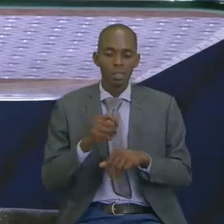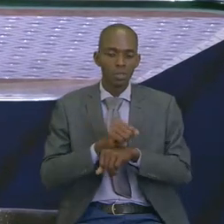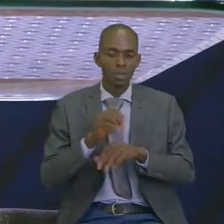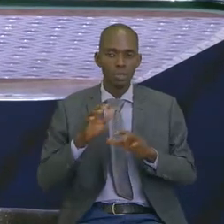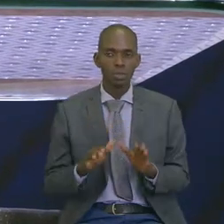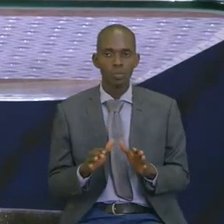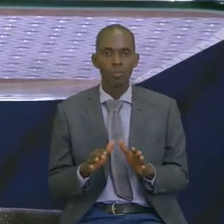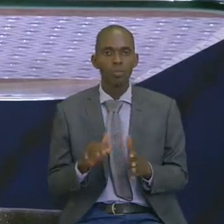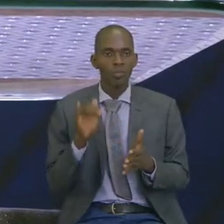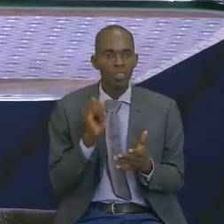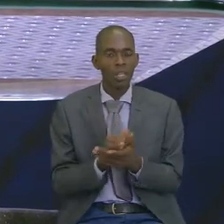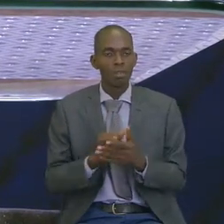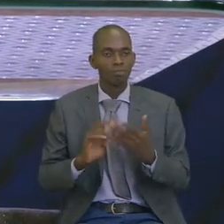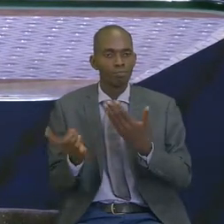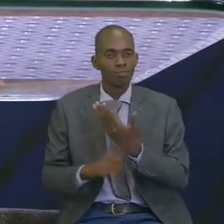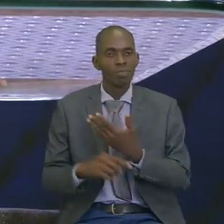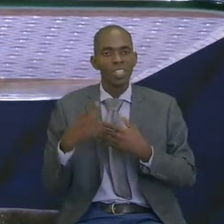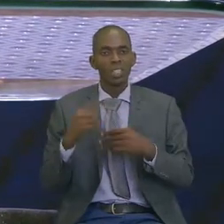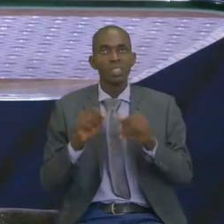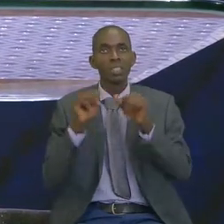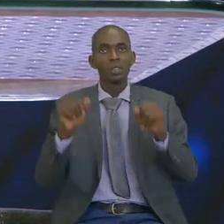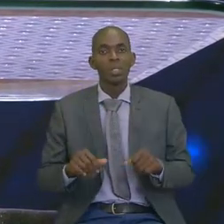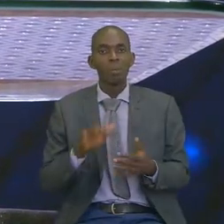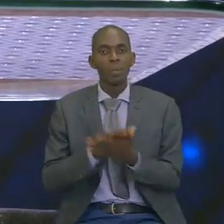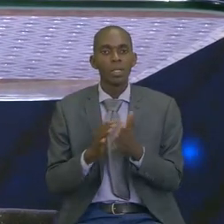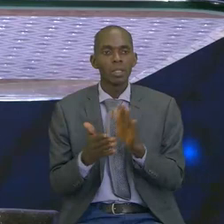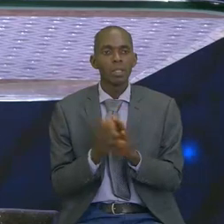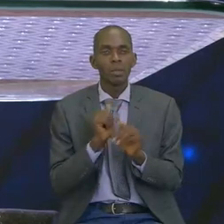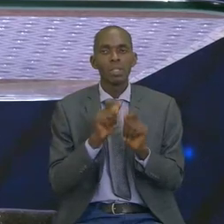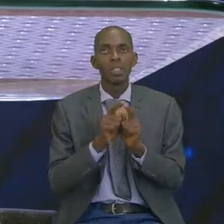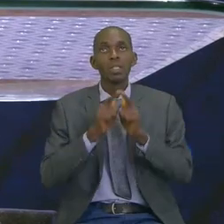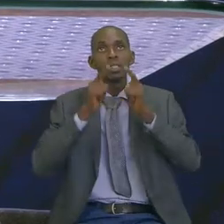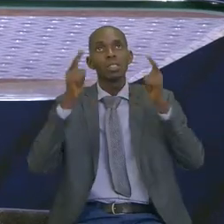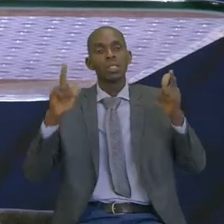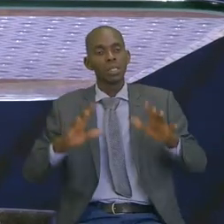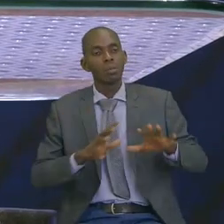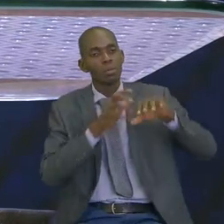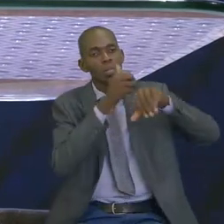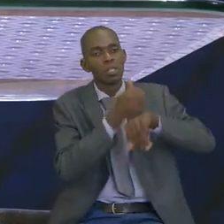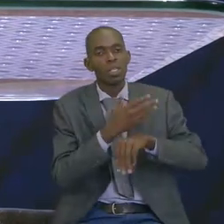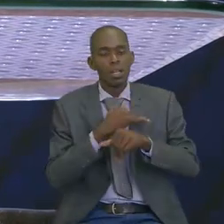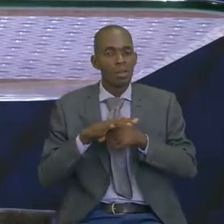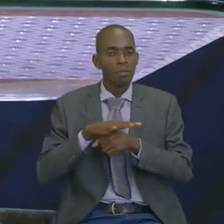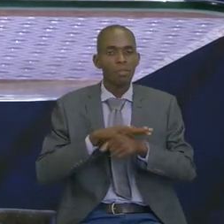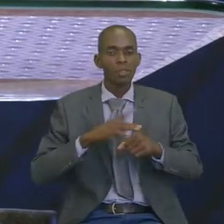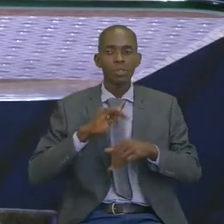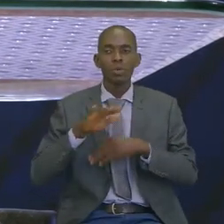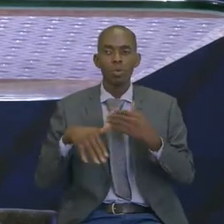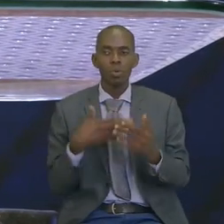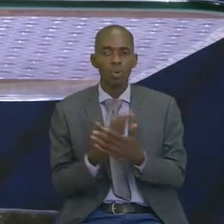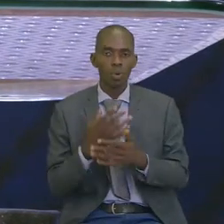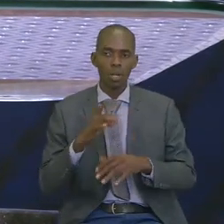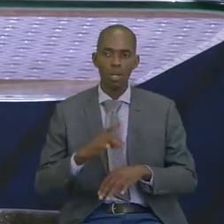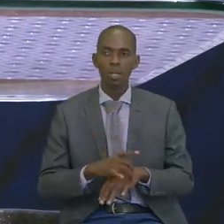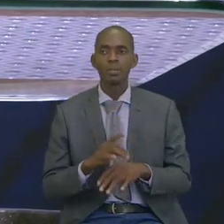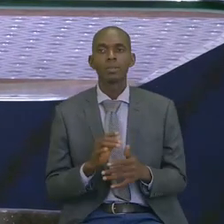the stone that smote the image became a great mountain and filled the